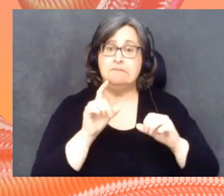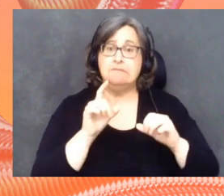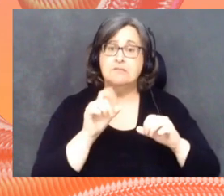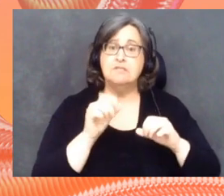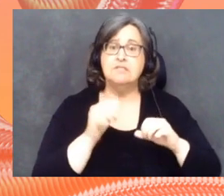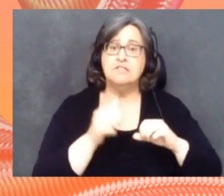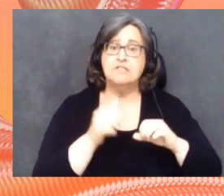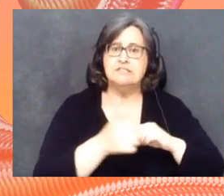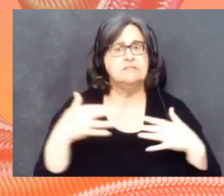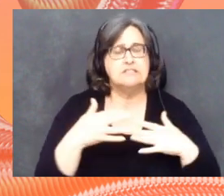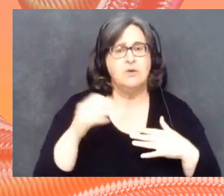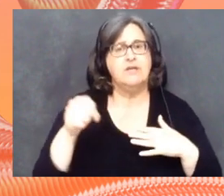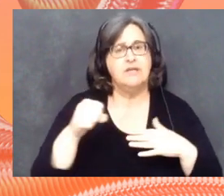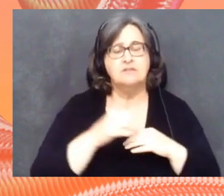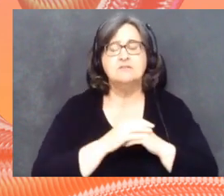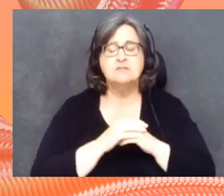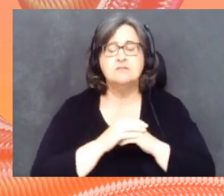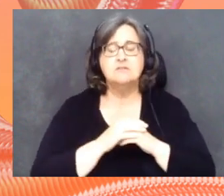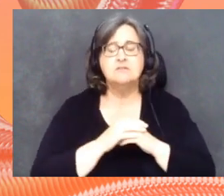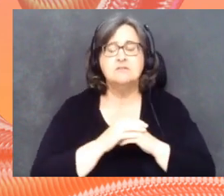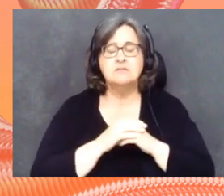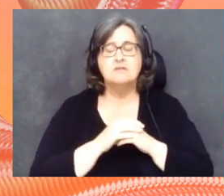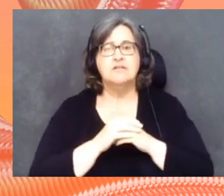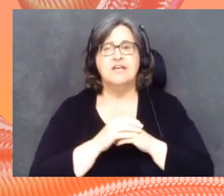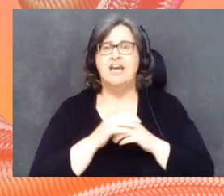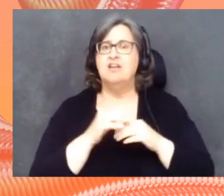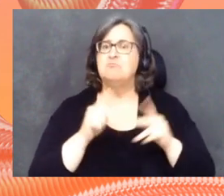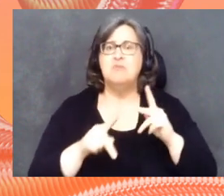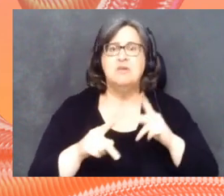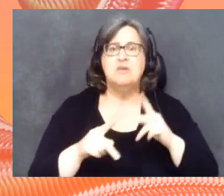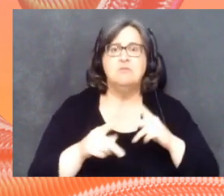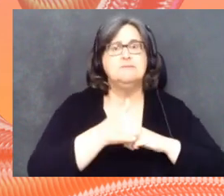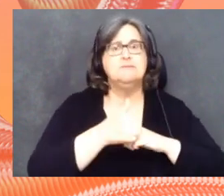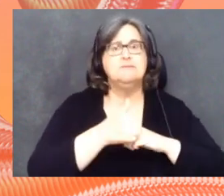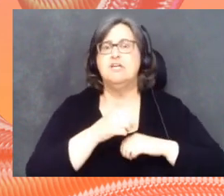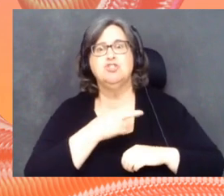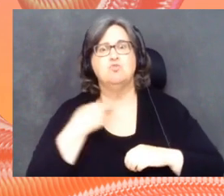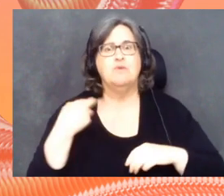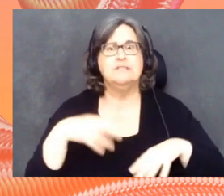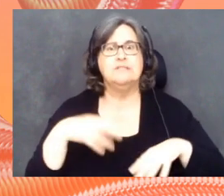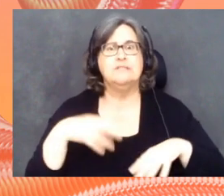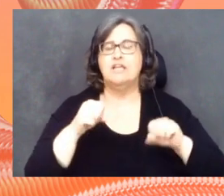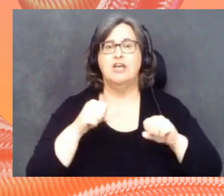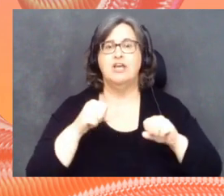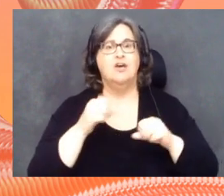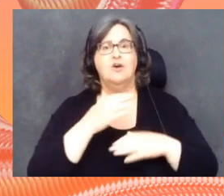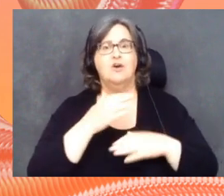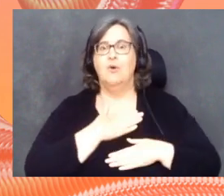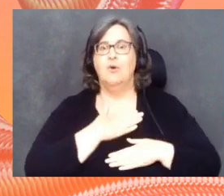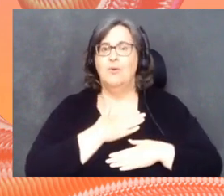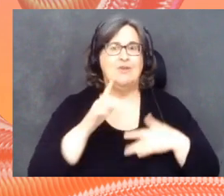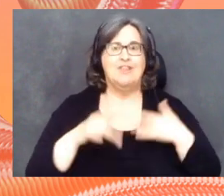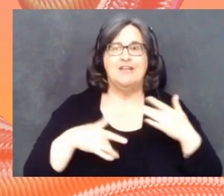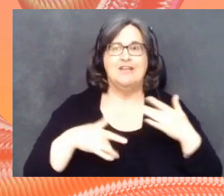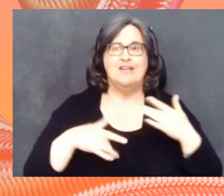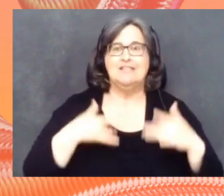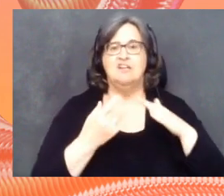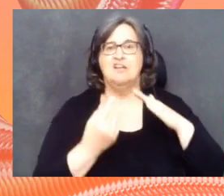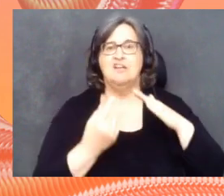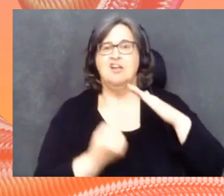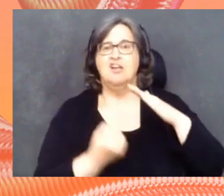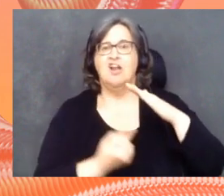terrifying and risk-taking and breathtaking, exciting and isolating and all the things that uprising